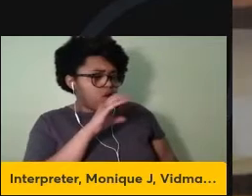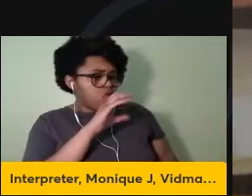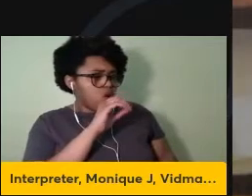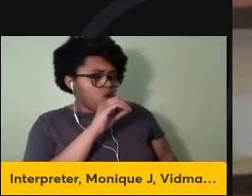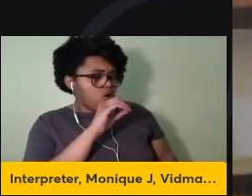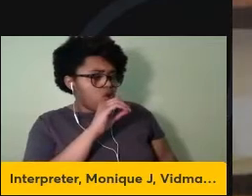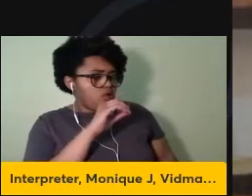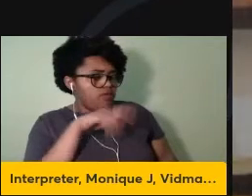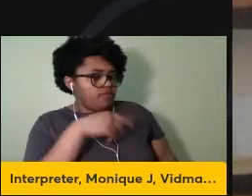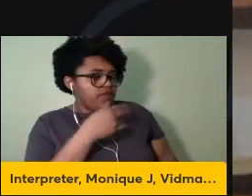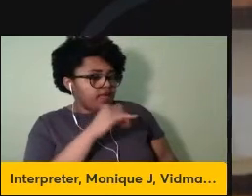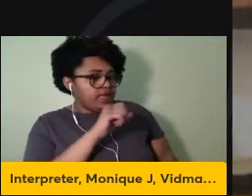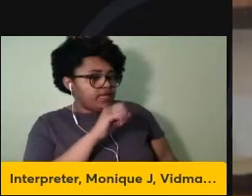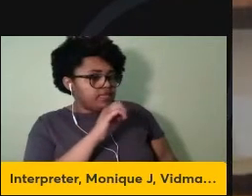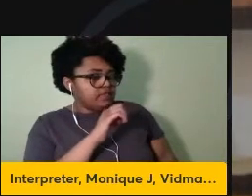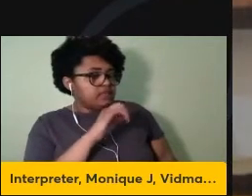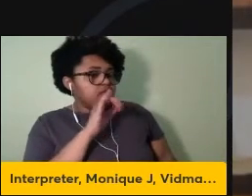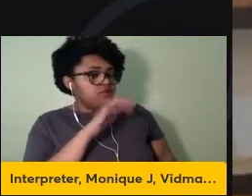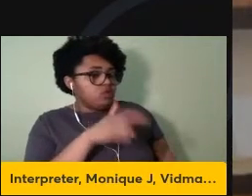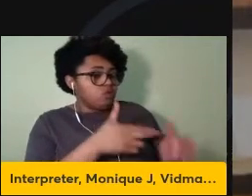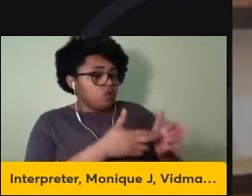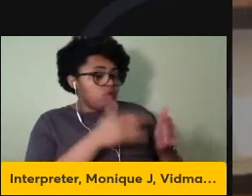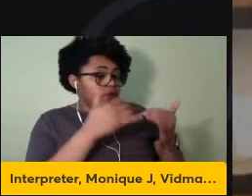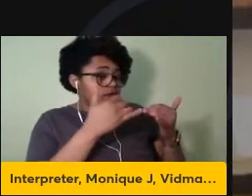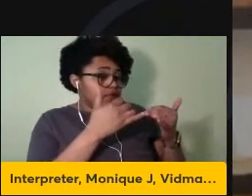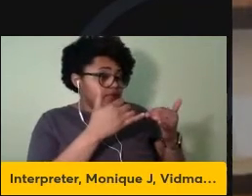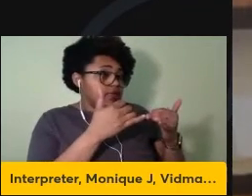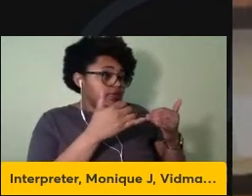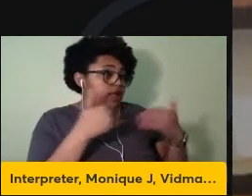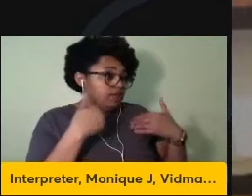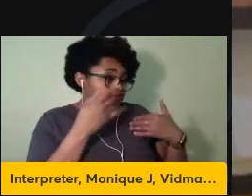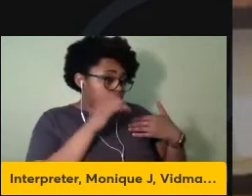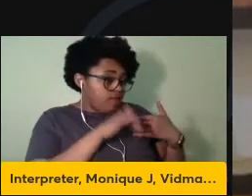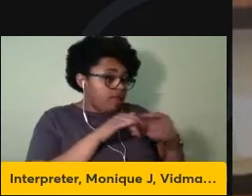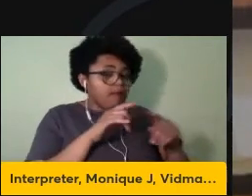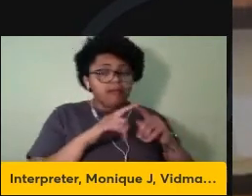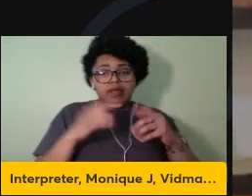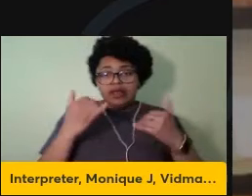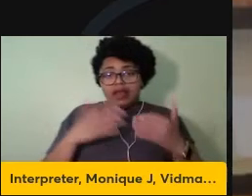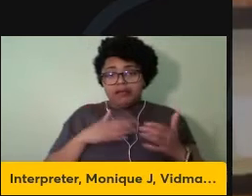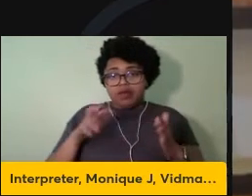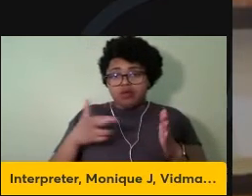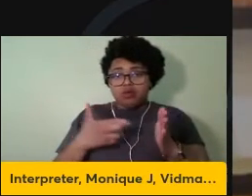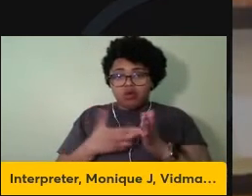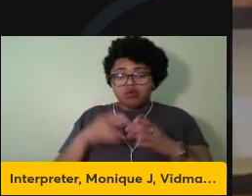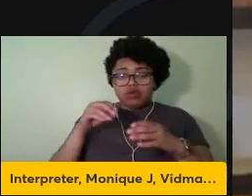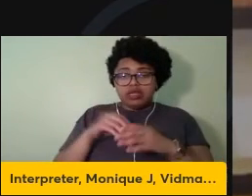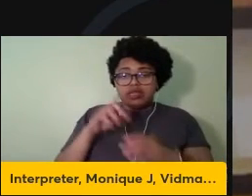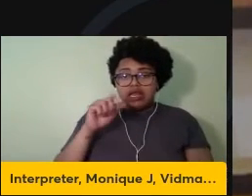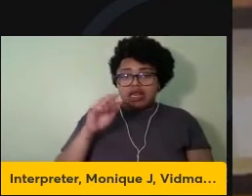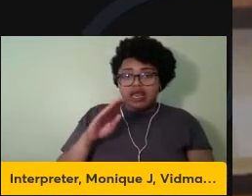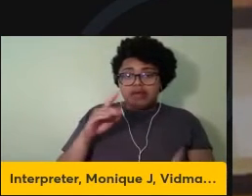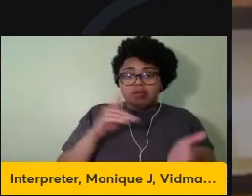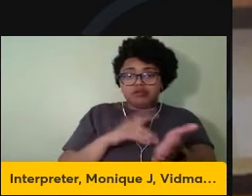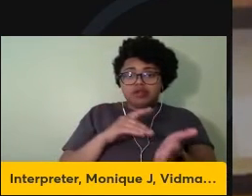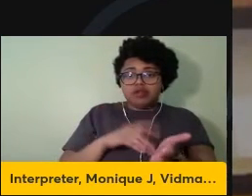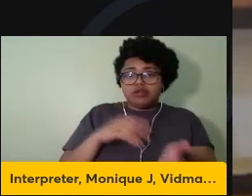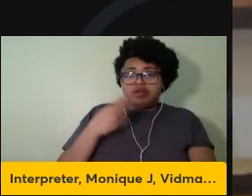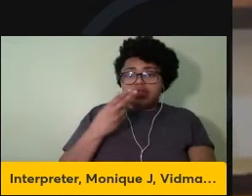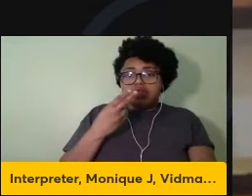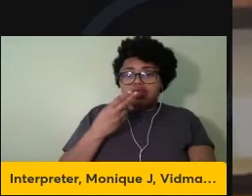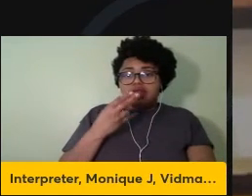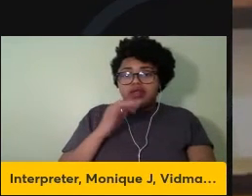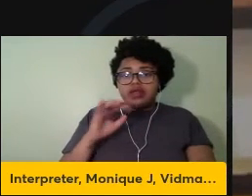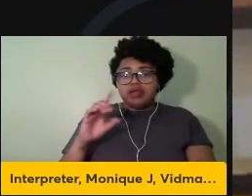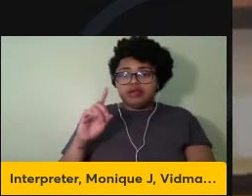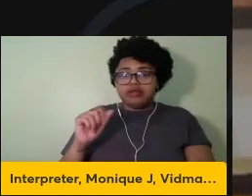roles. So now in the role that I'm in now at in the lab of Dr. Hitaplu, I'm still